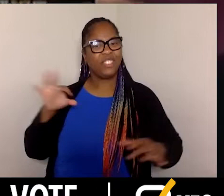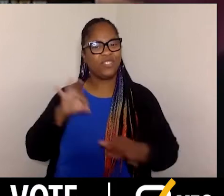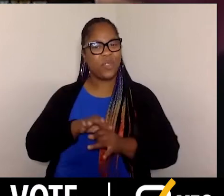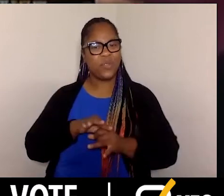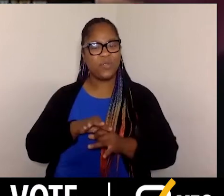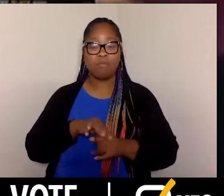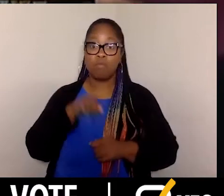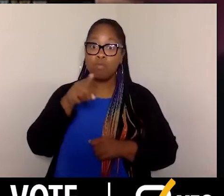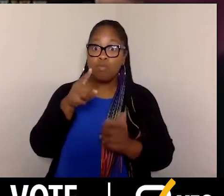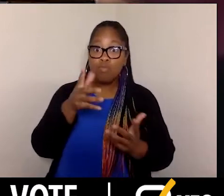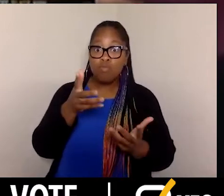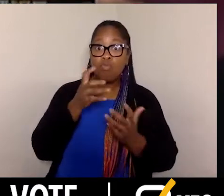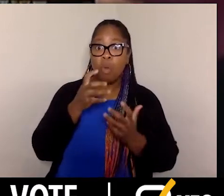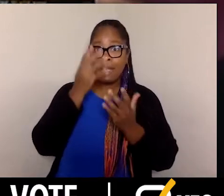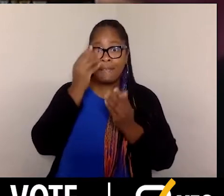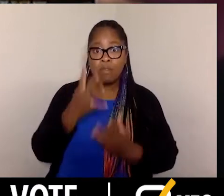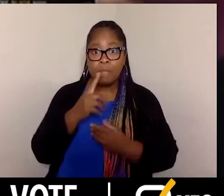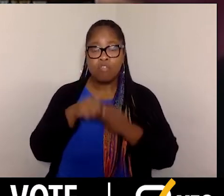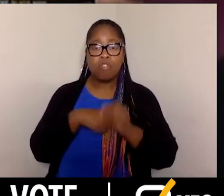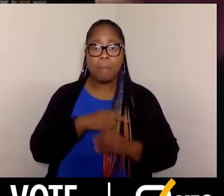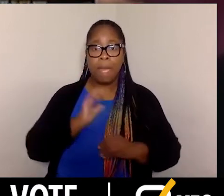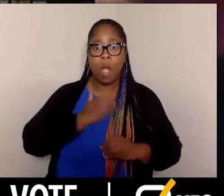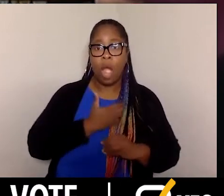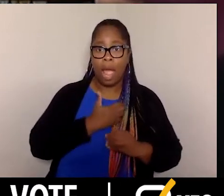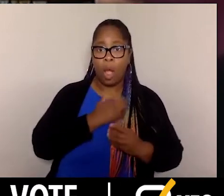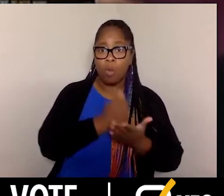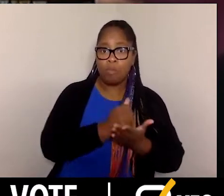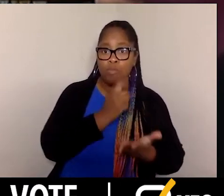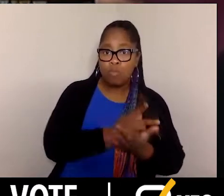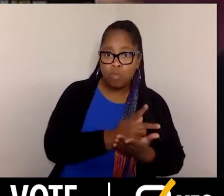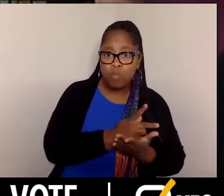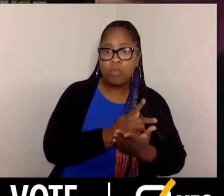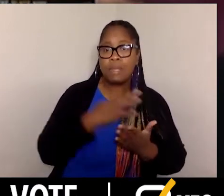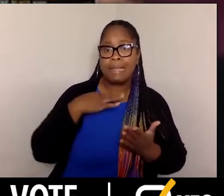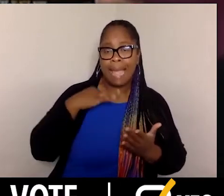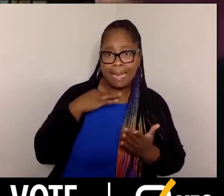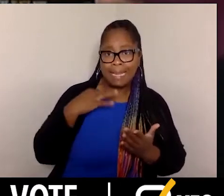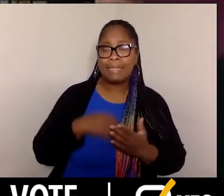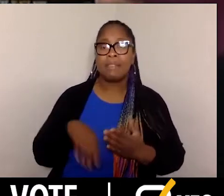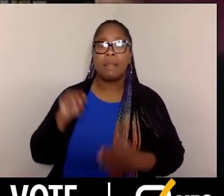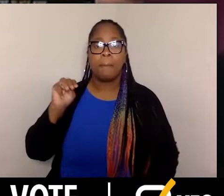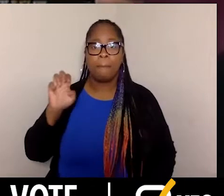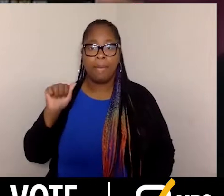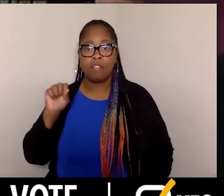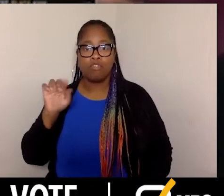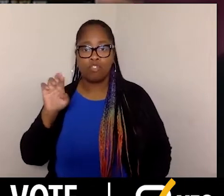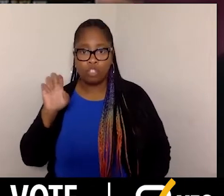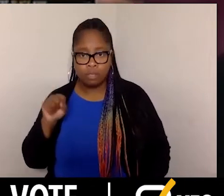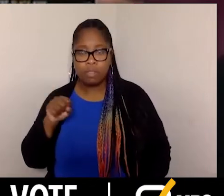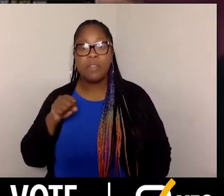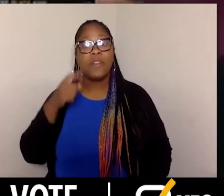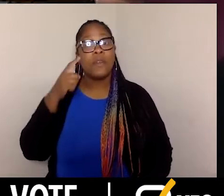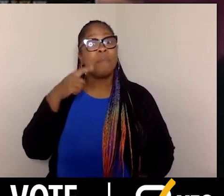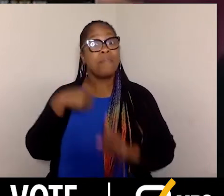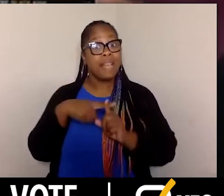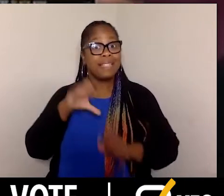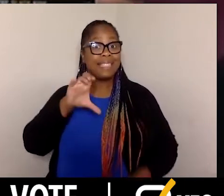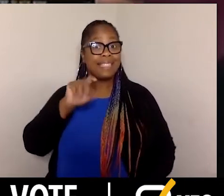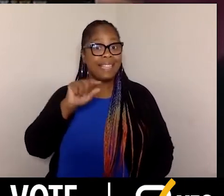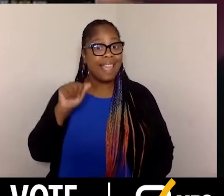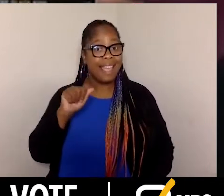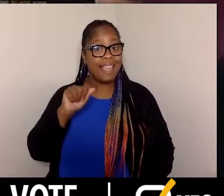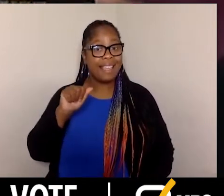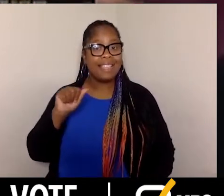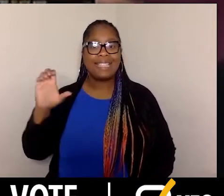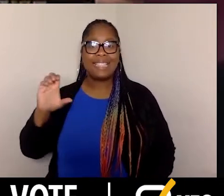measures, we'll put the link to our endorsements and to CTA and CFT